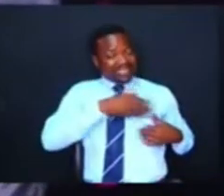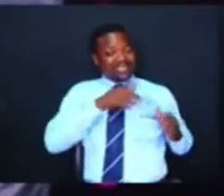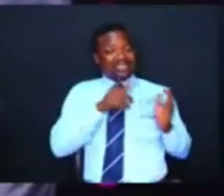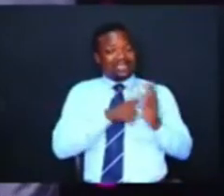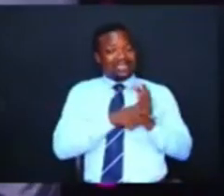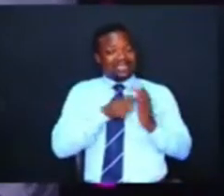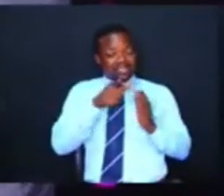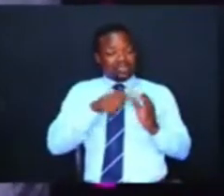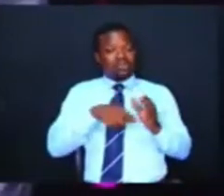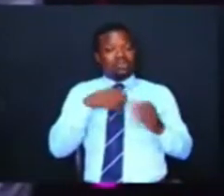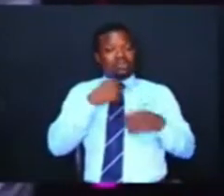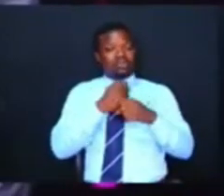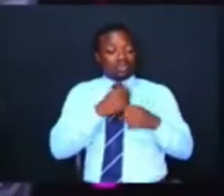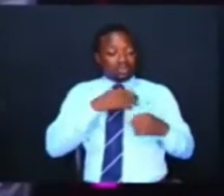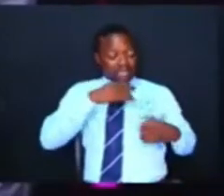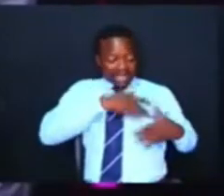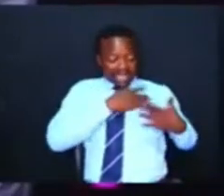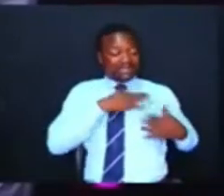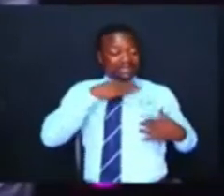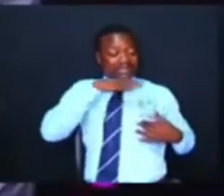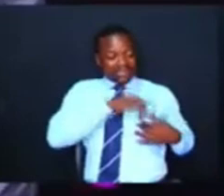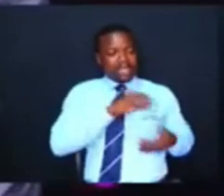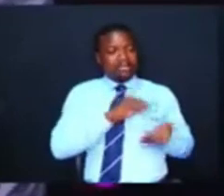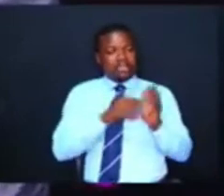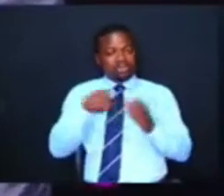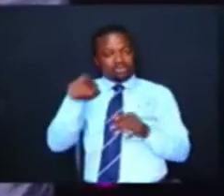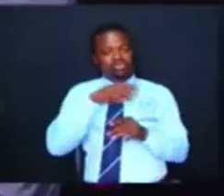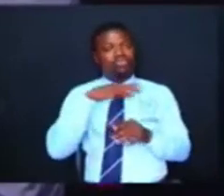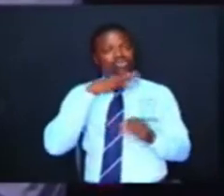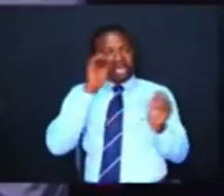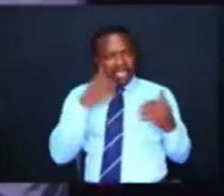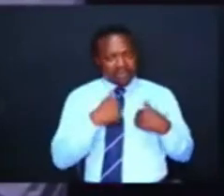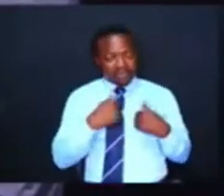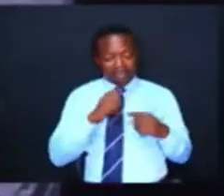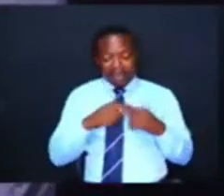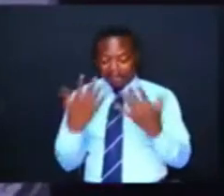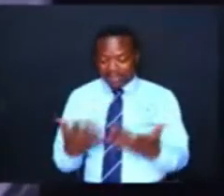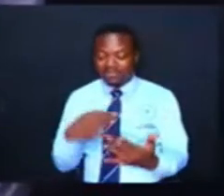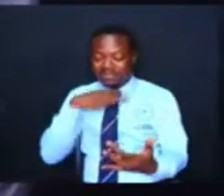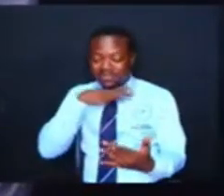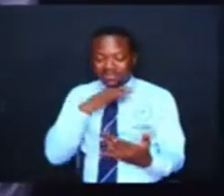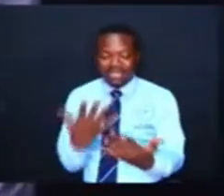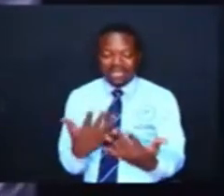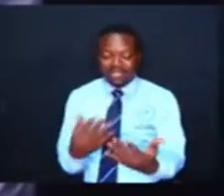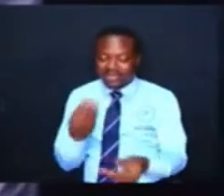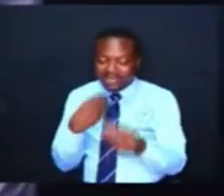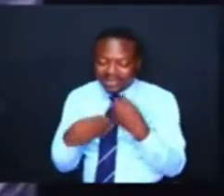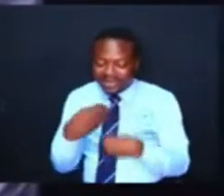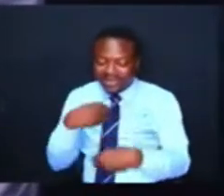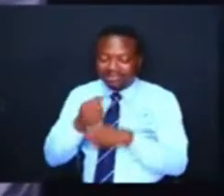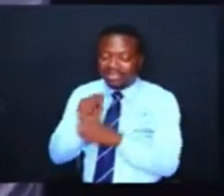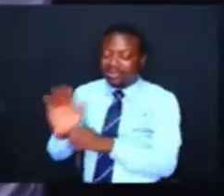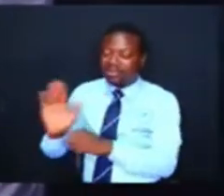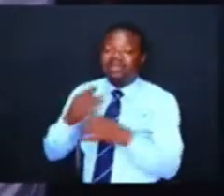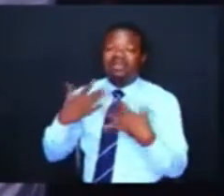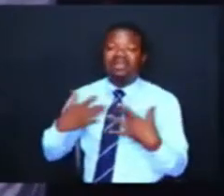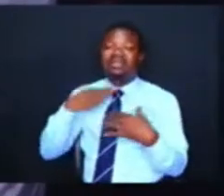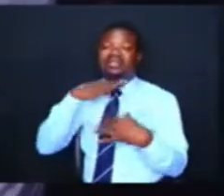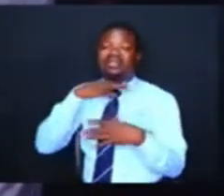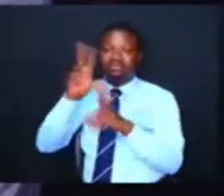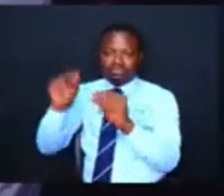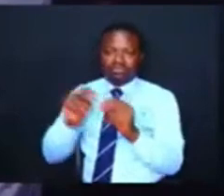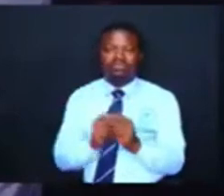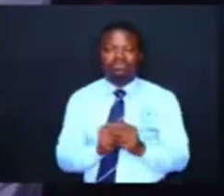enya de gu nipa ne ho fi. Now the verses following 23 then prescribes how to guard